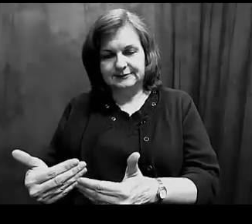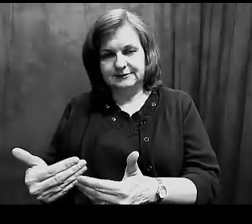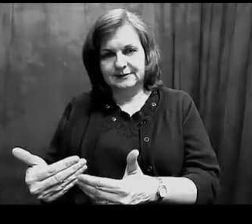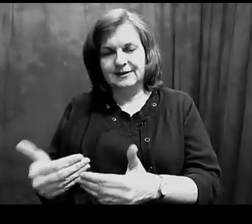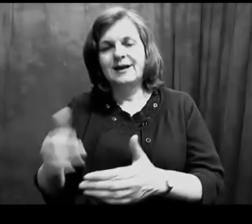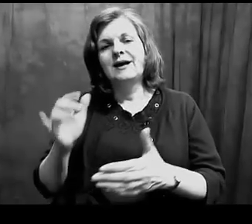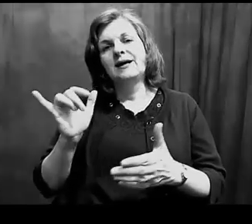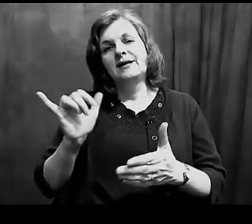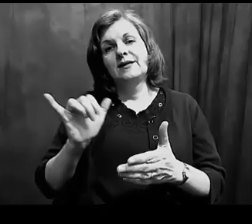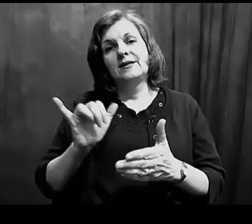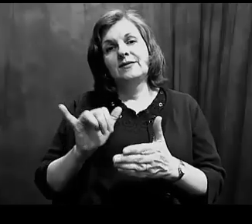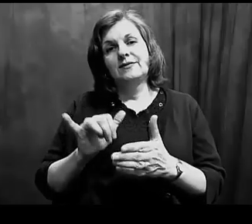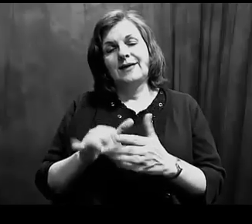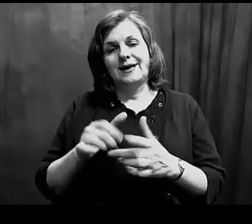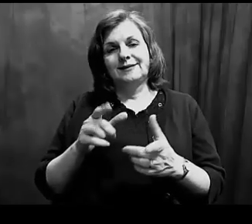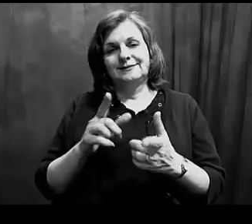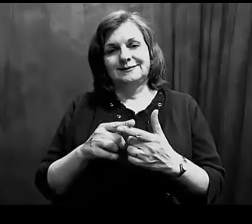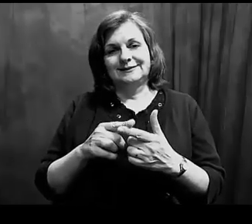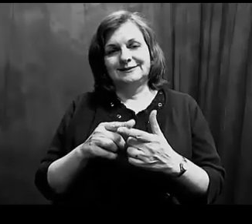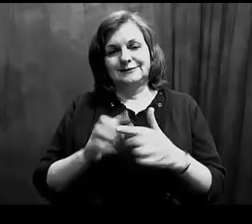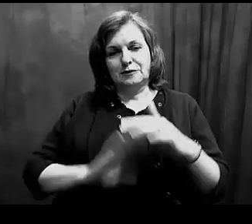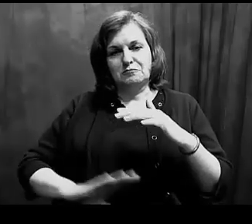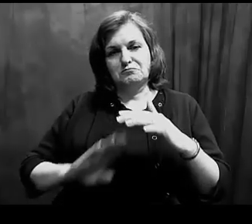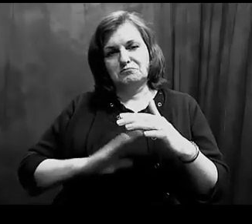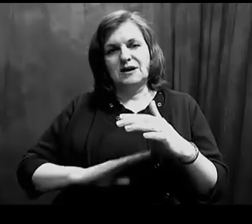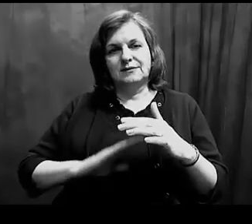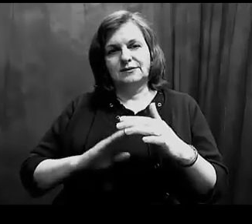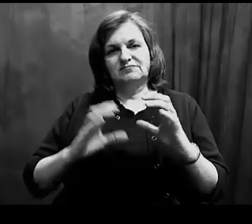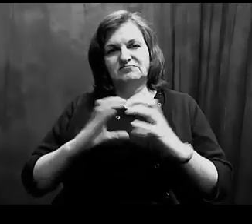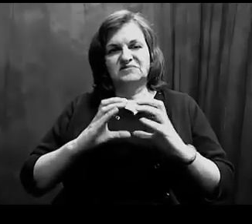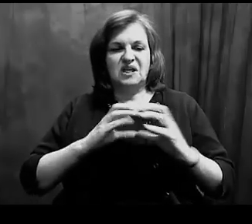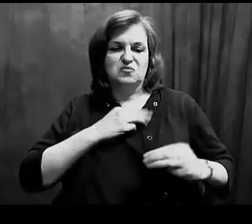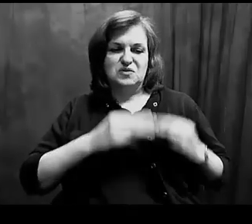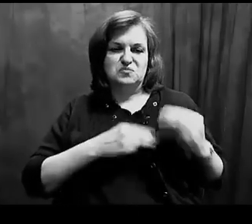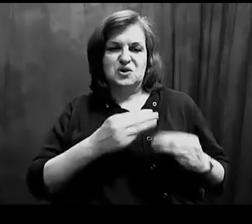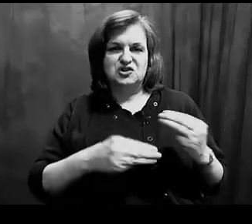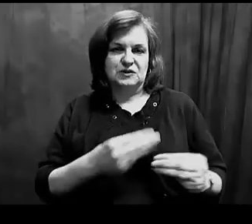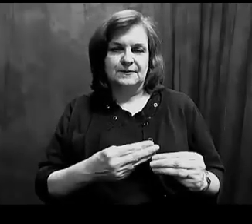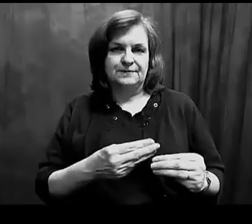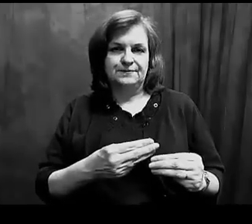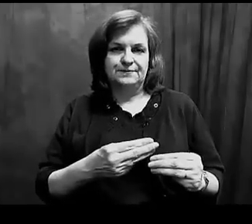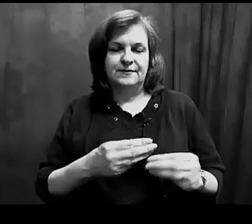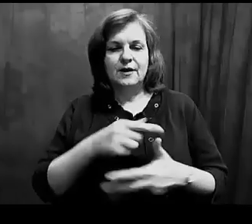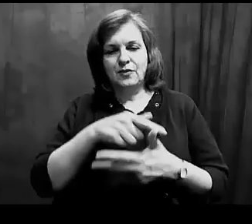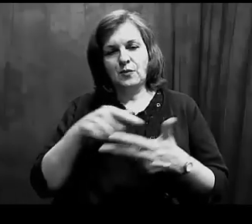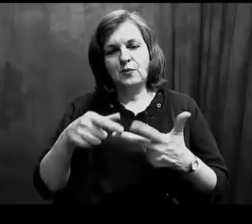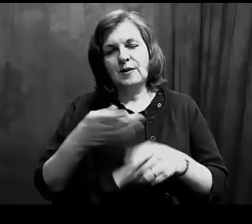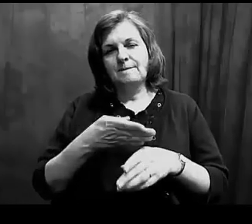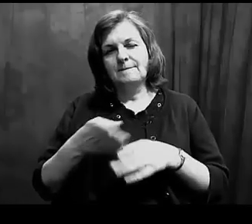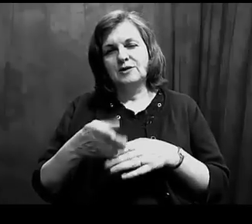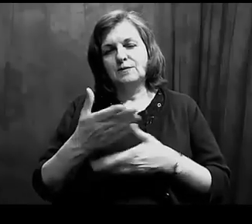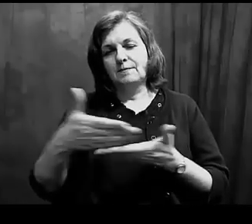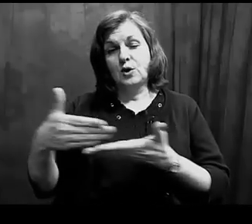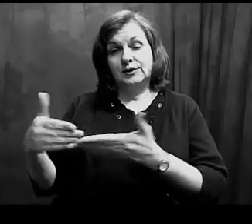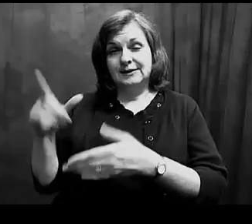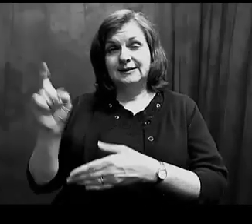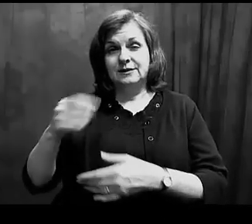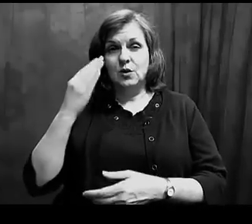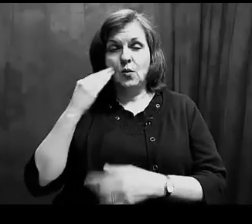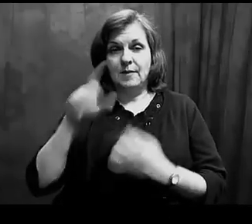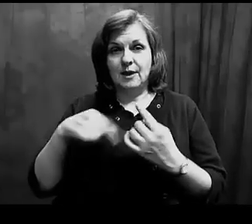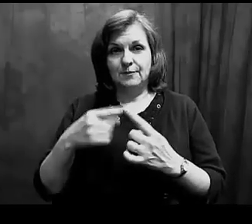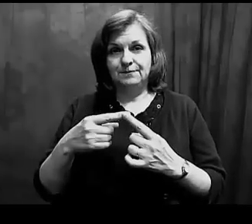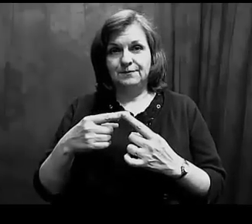feeds into the next. This is the heart of cell respiration. There are 3